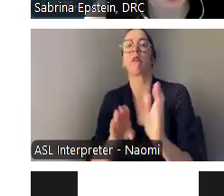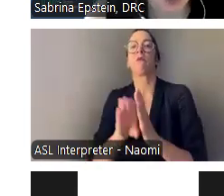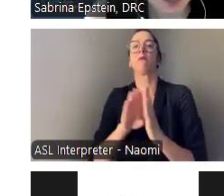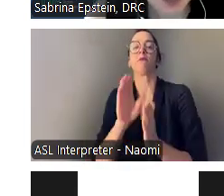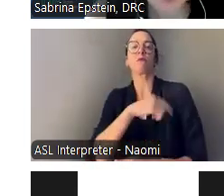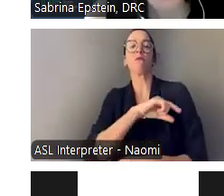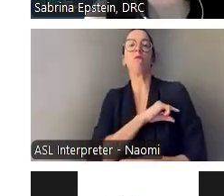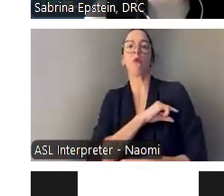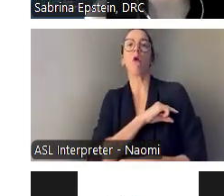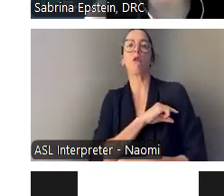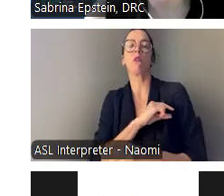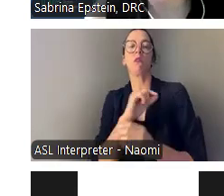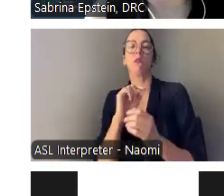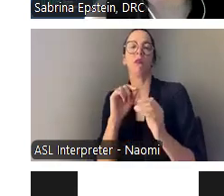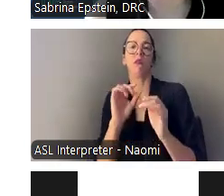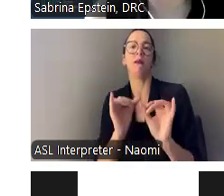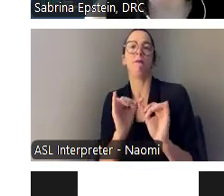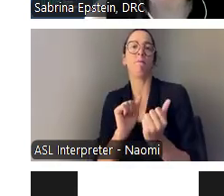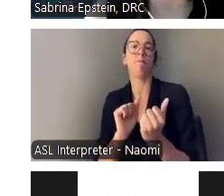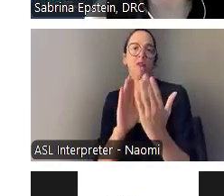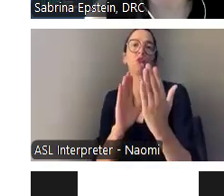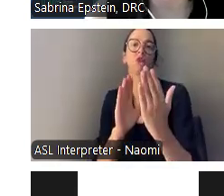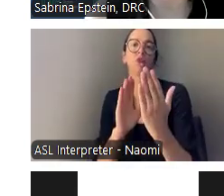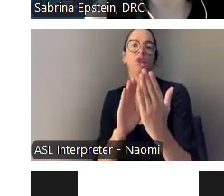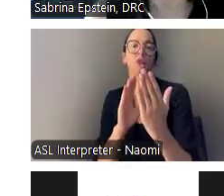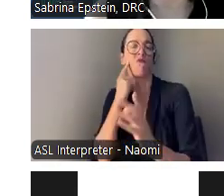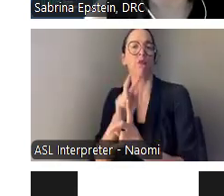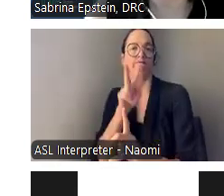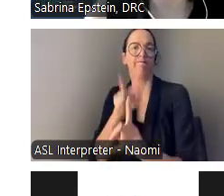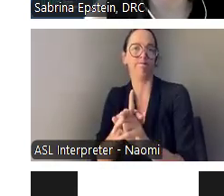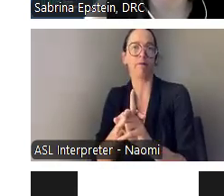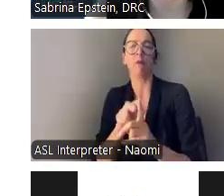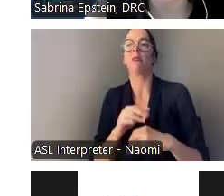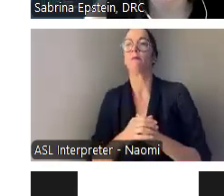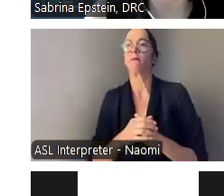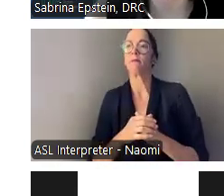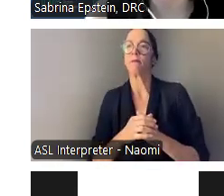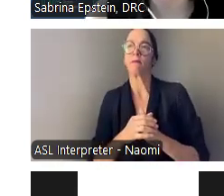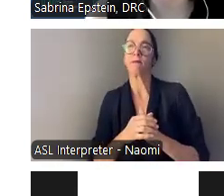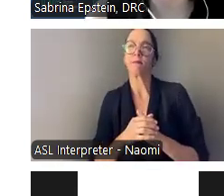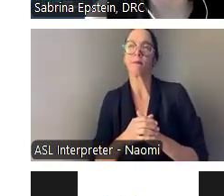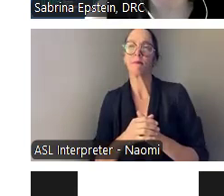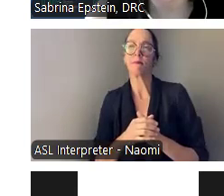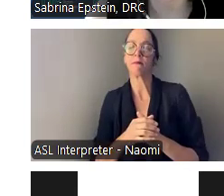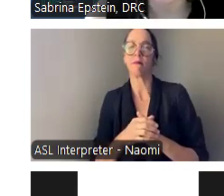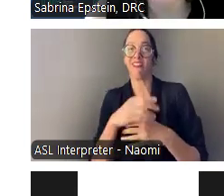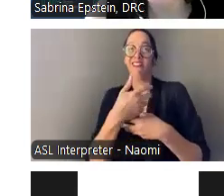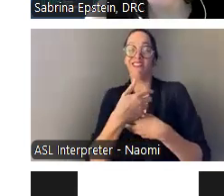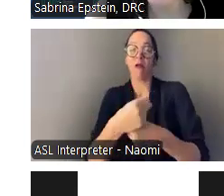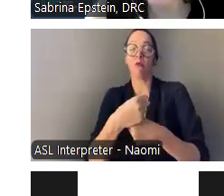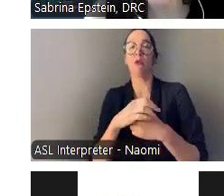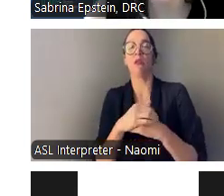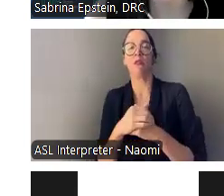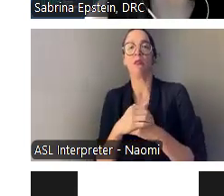implementation. And in summary, we really feel like the different silos in the system aren't working